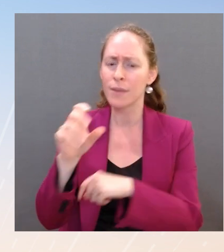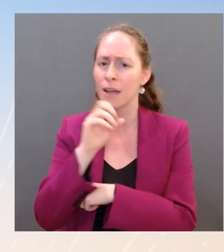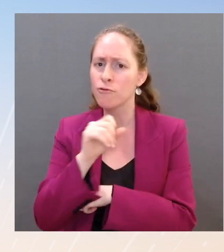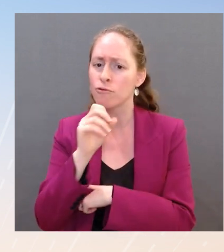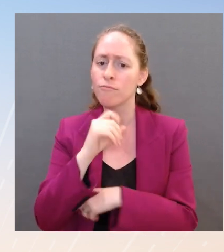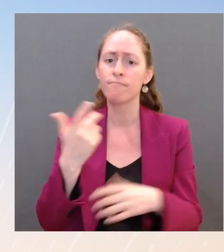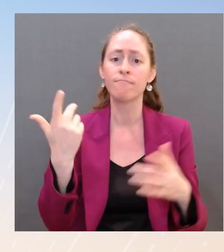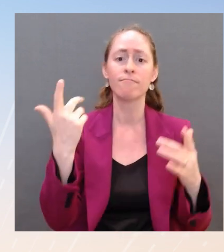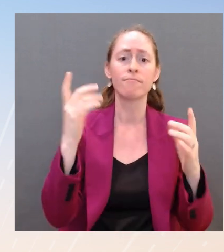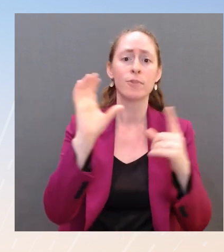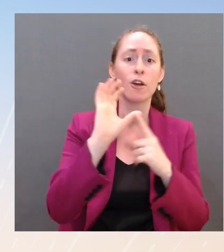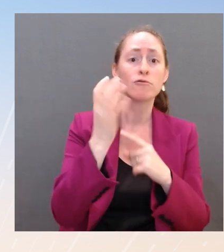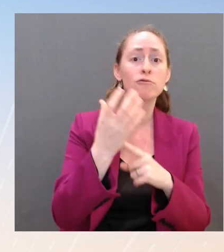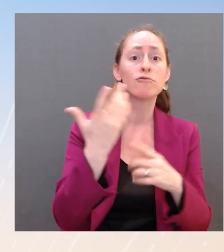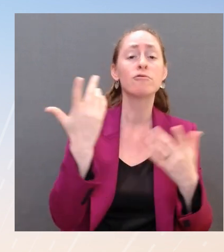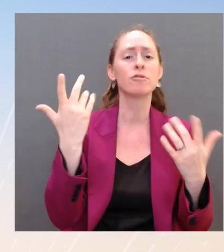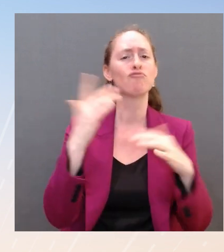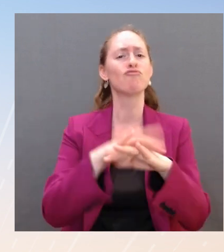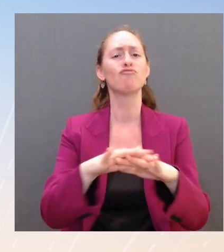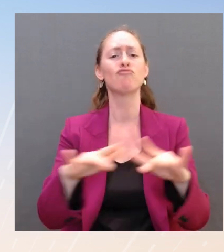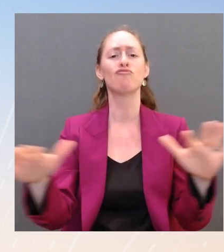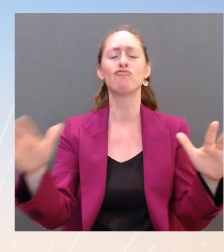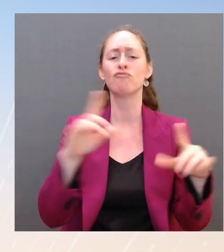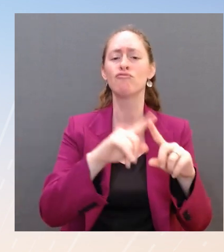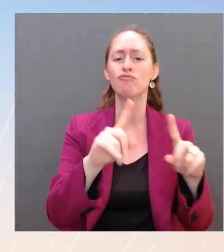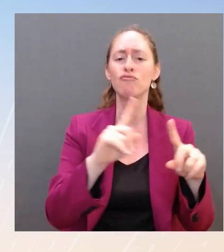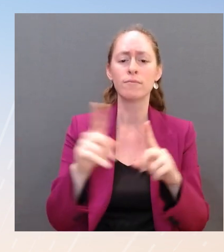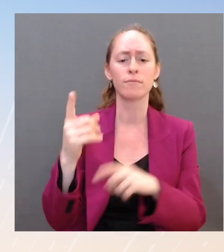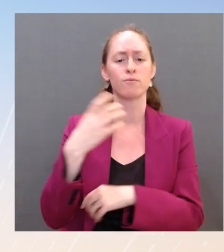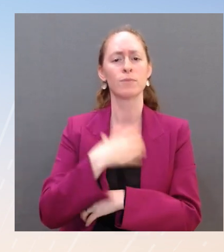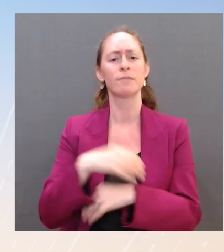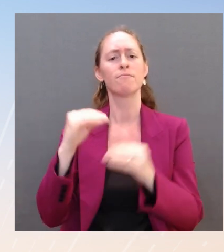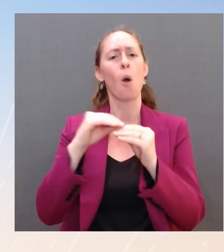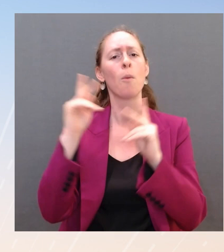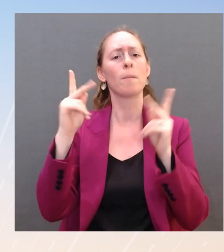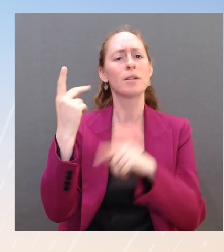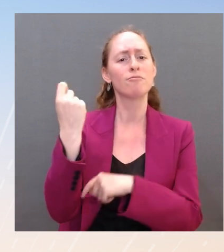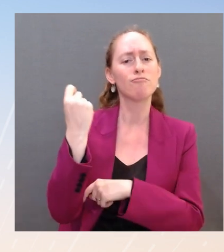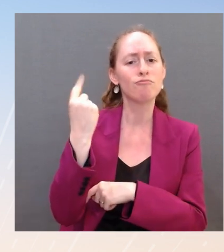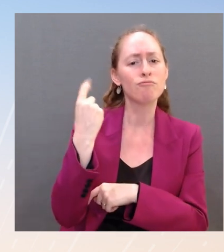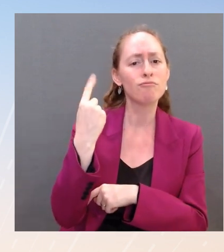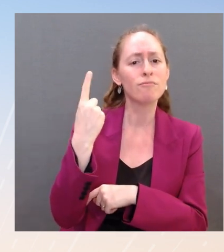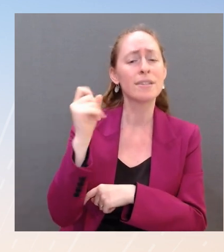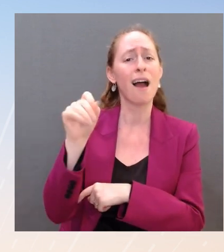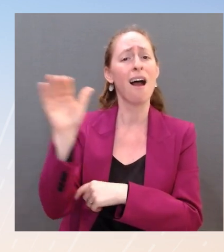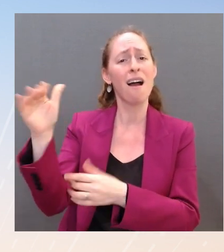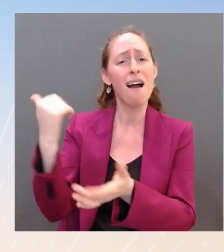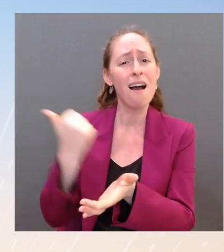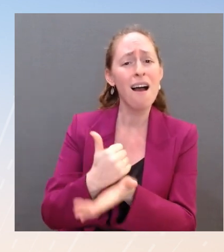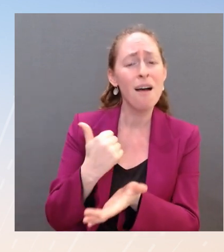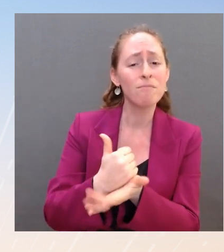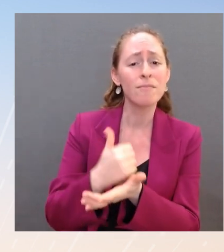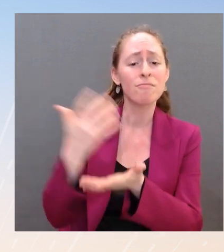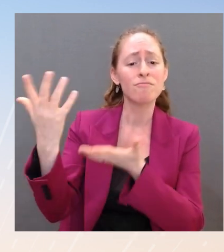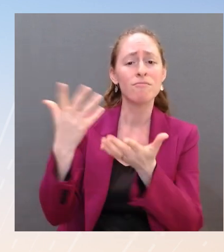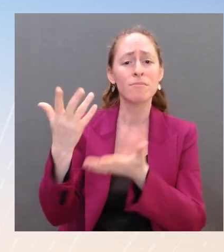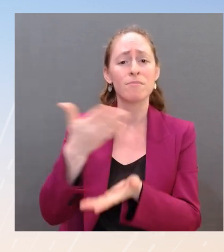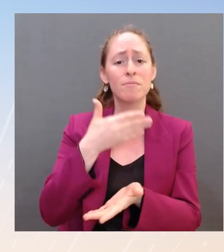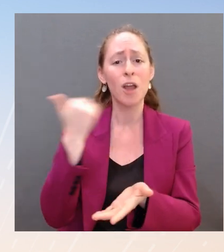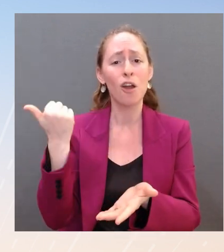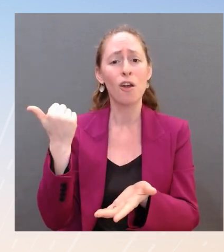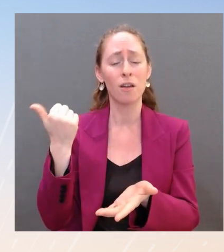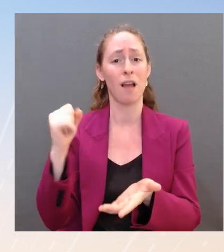I wish more people understood that it's okay to ask for help. And that we could do better for ourselves. And each other.